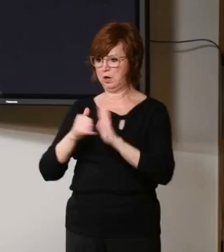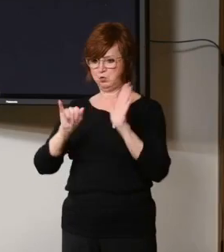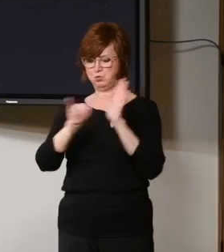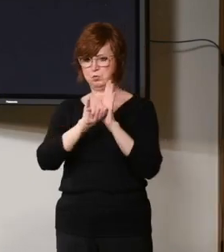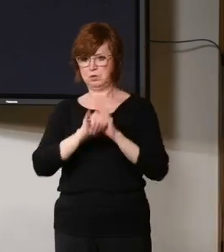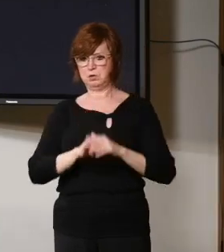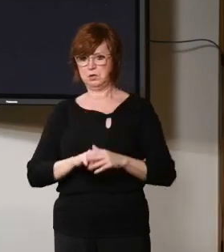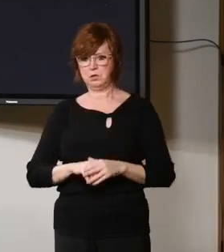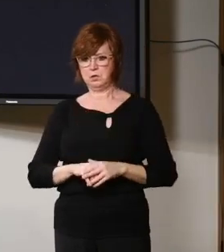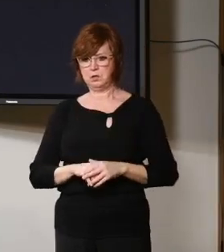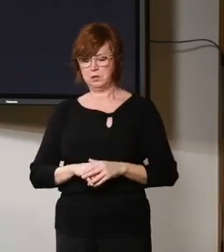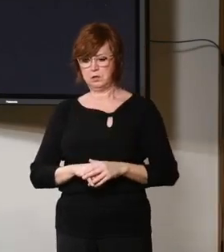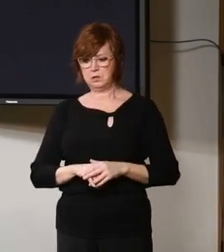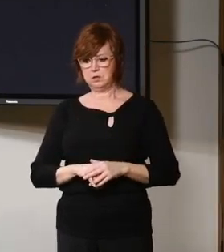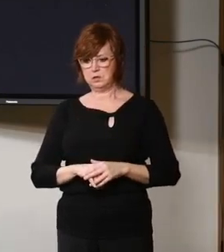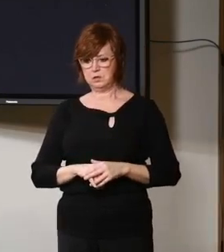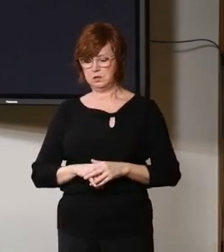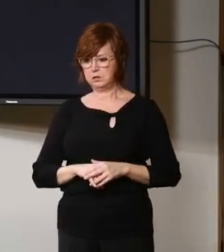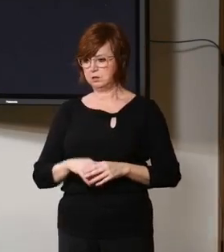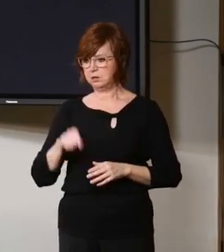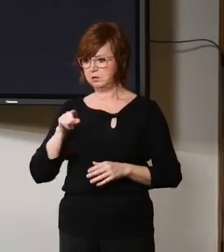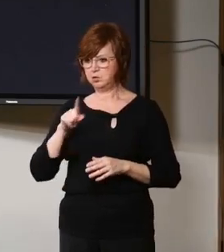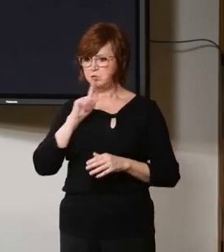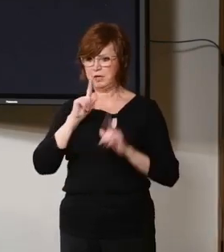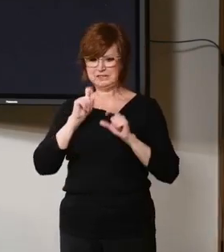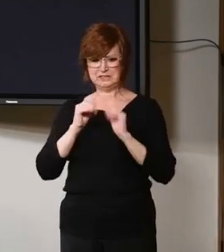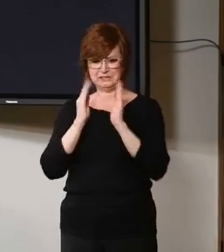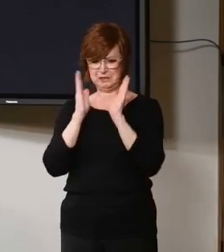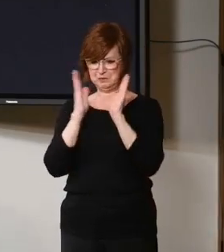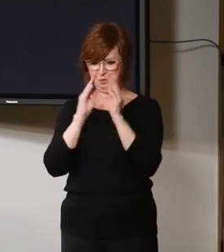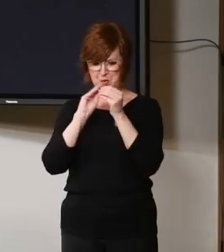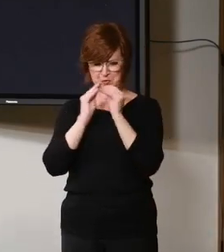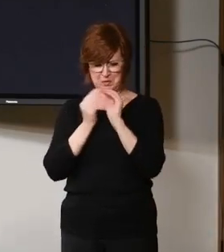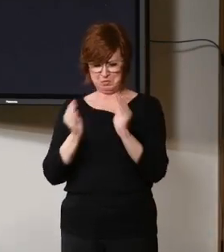we've had if you're only testing a narrow set of people?